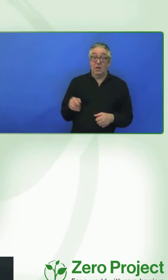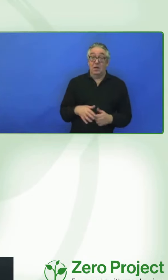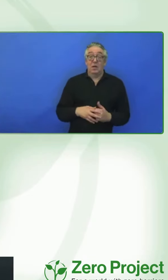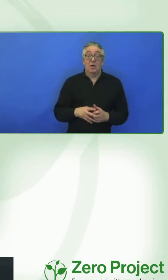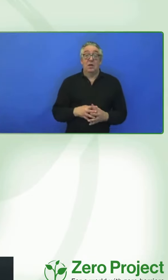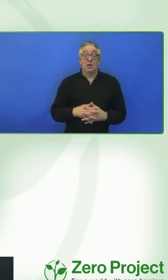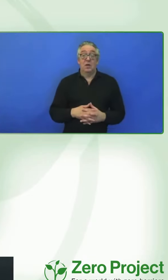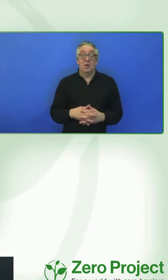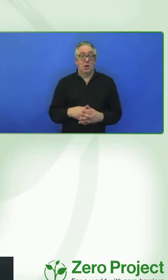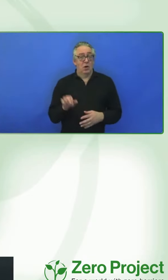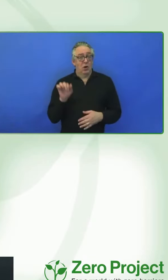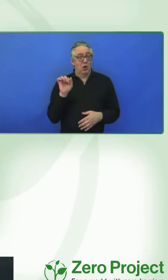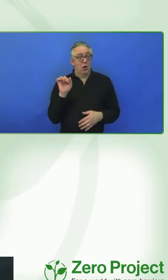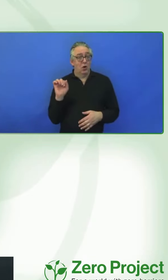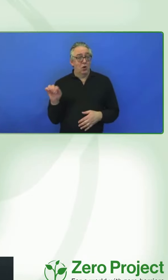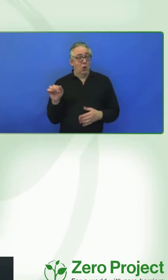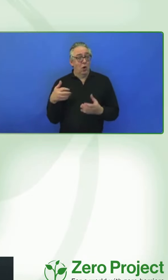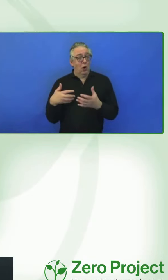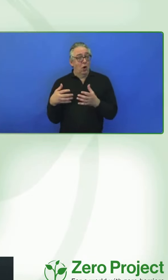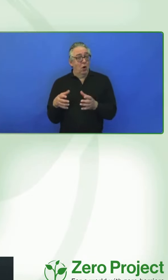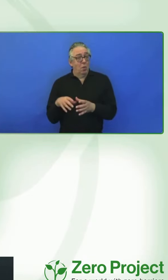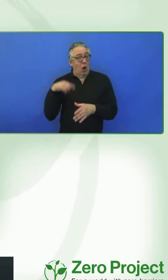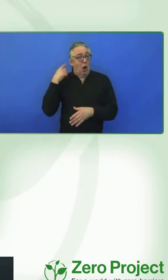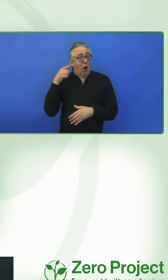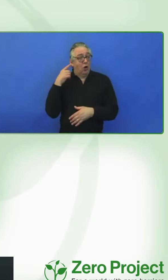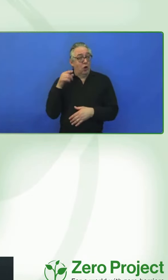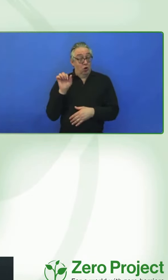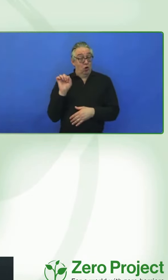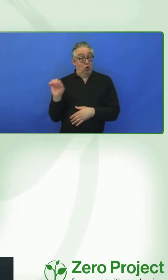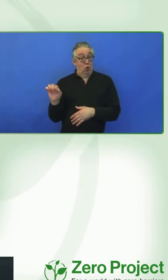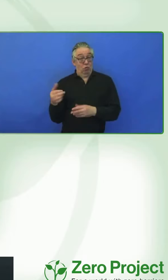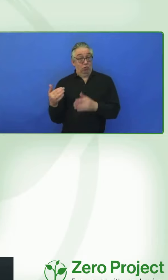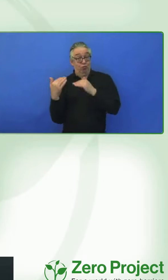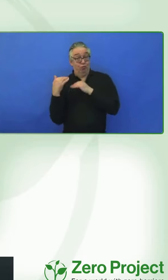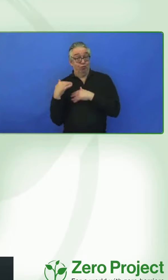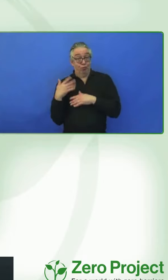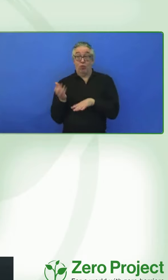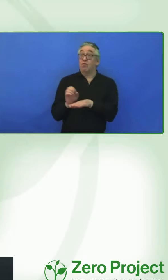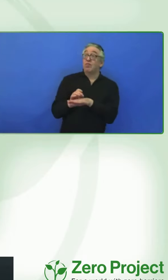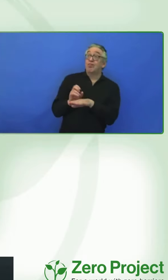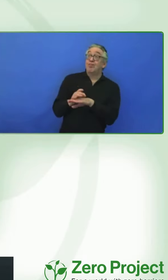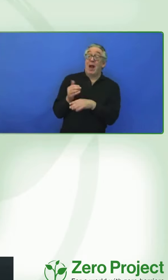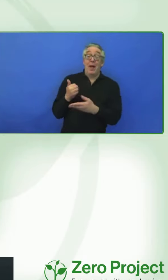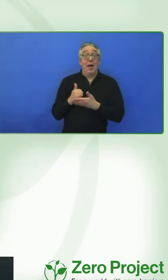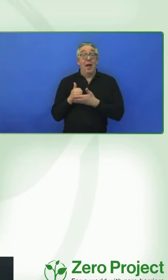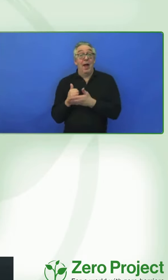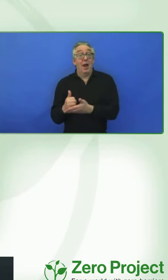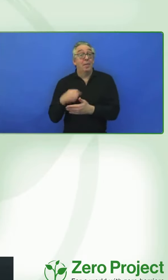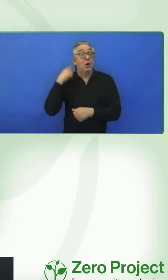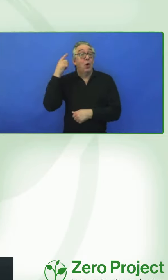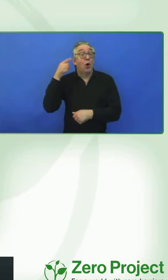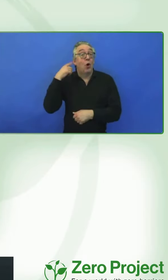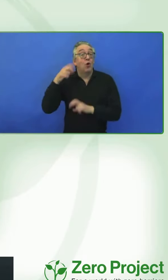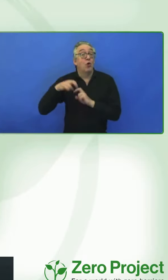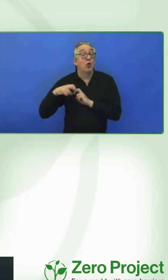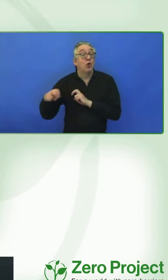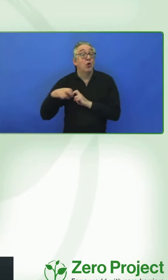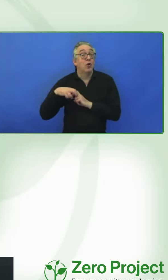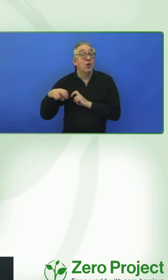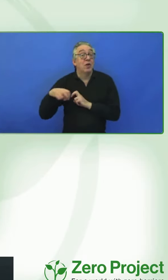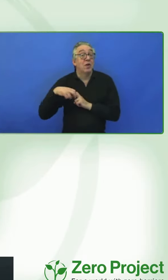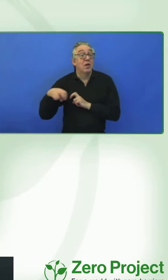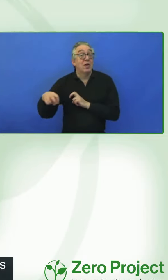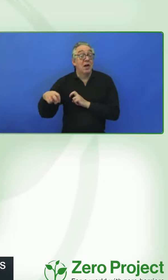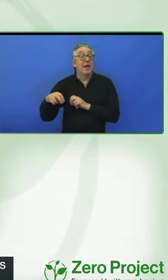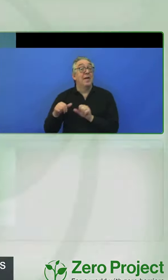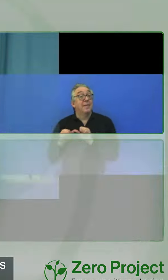as I understand it, as advisors, is to help them to sustain the improvements that Transport for London is making over time.